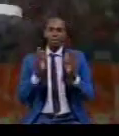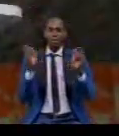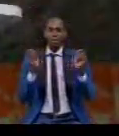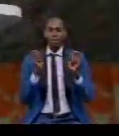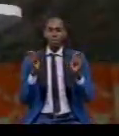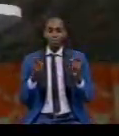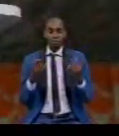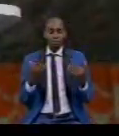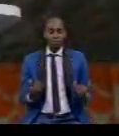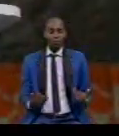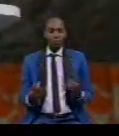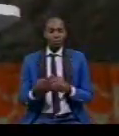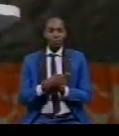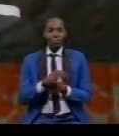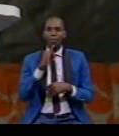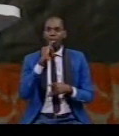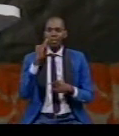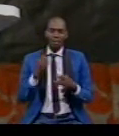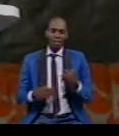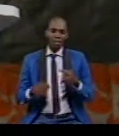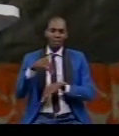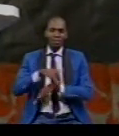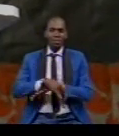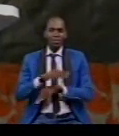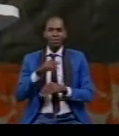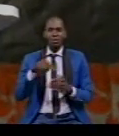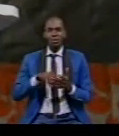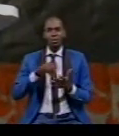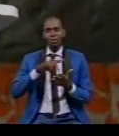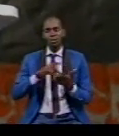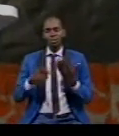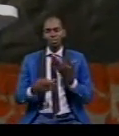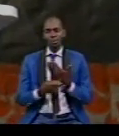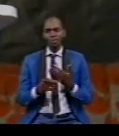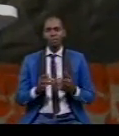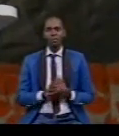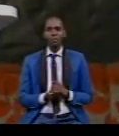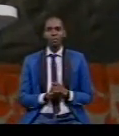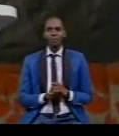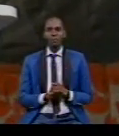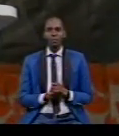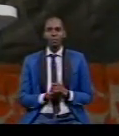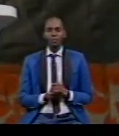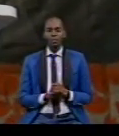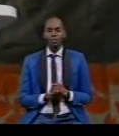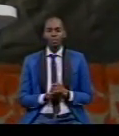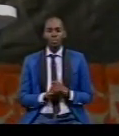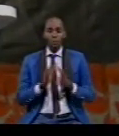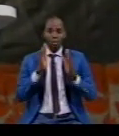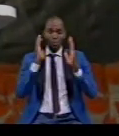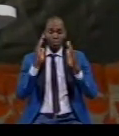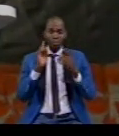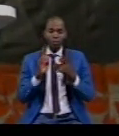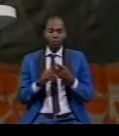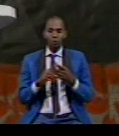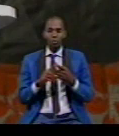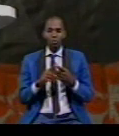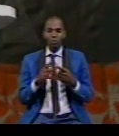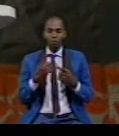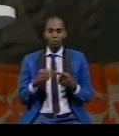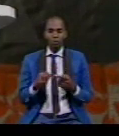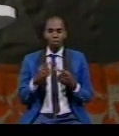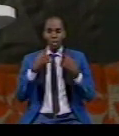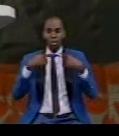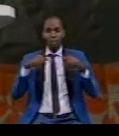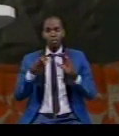to return your stolen shirt unto you. That is what brings salvation. Not only